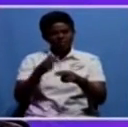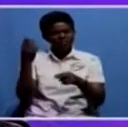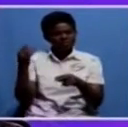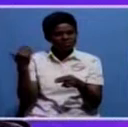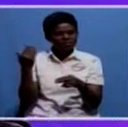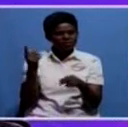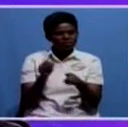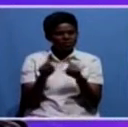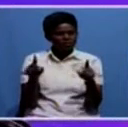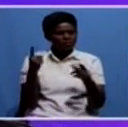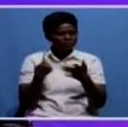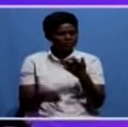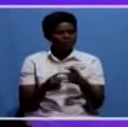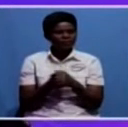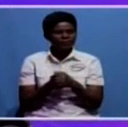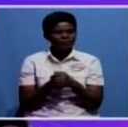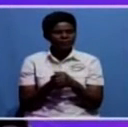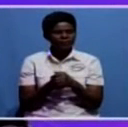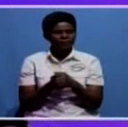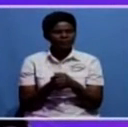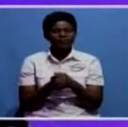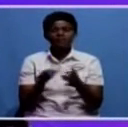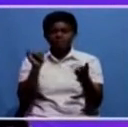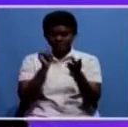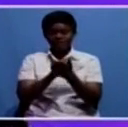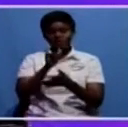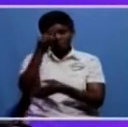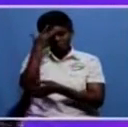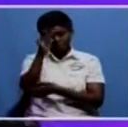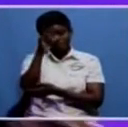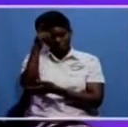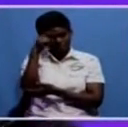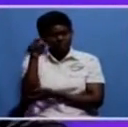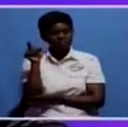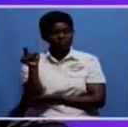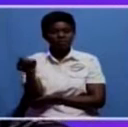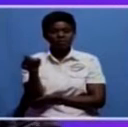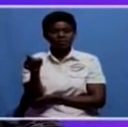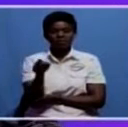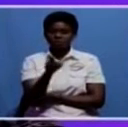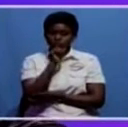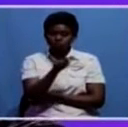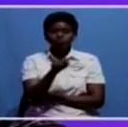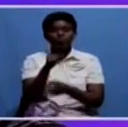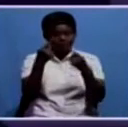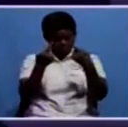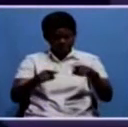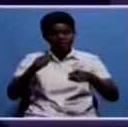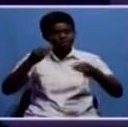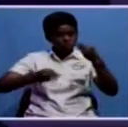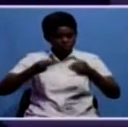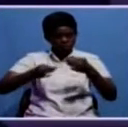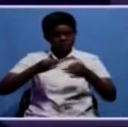but existence. Those are, these are facts those are, no, that's intelligence. Facts will be determined in the court. That is the point. That